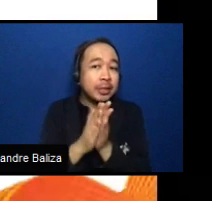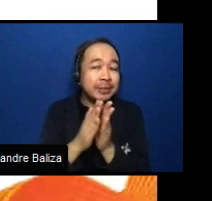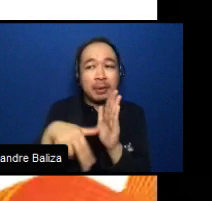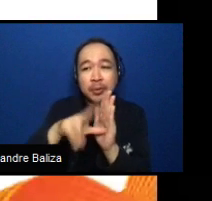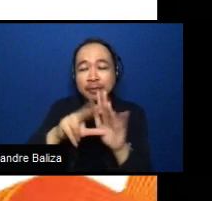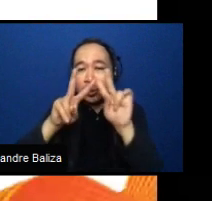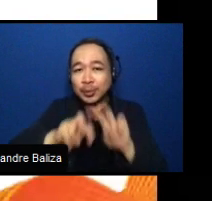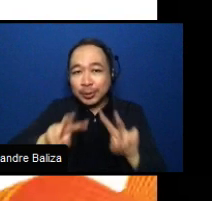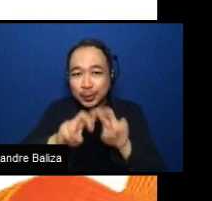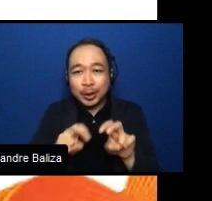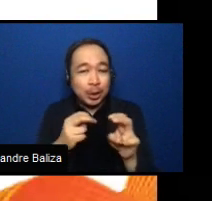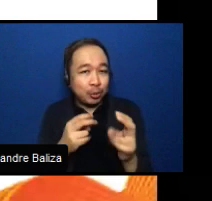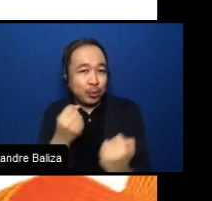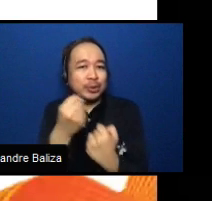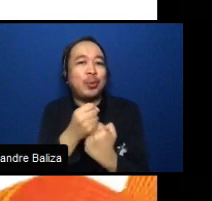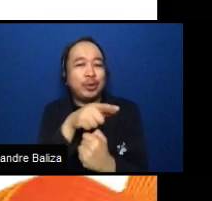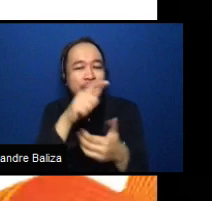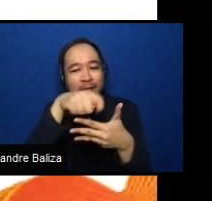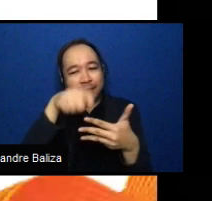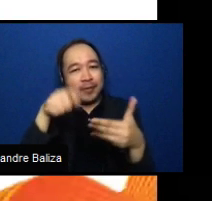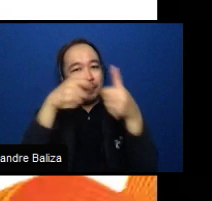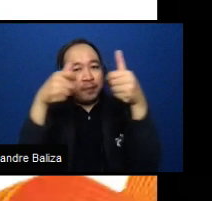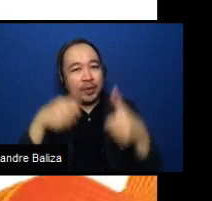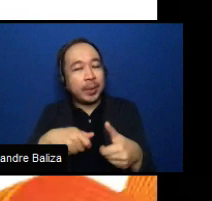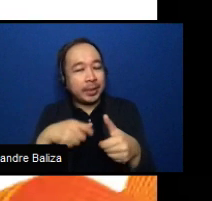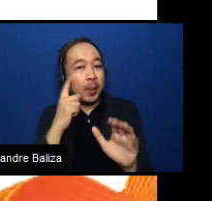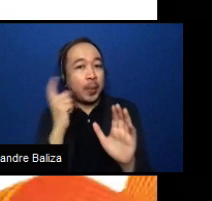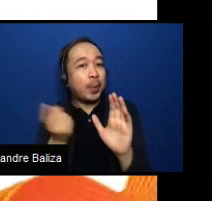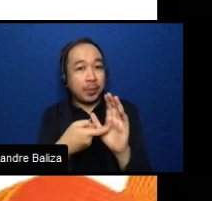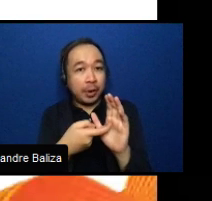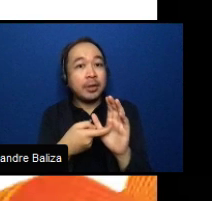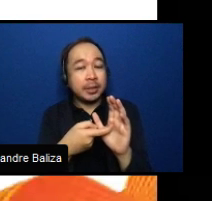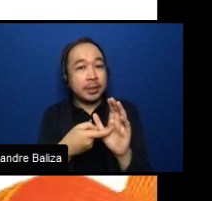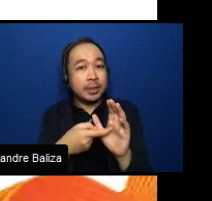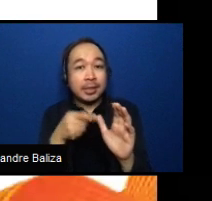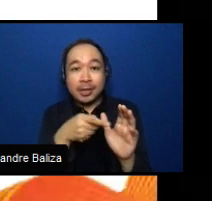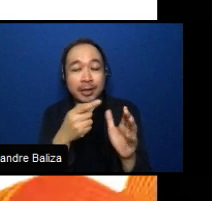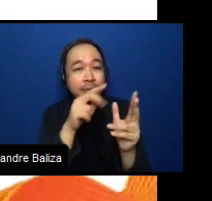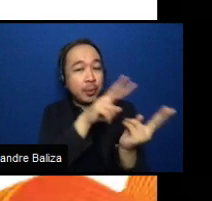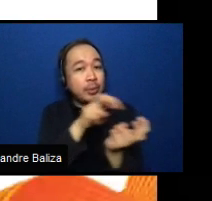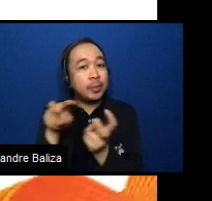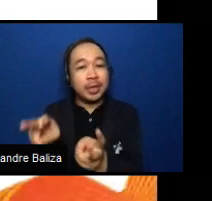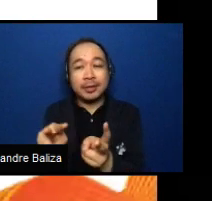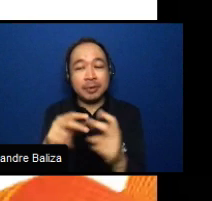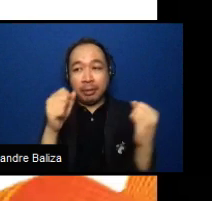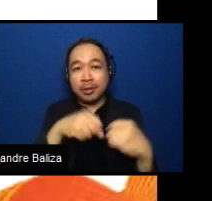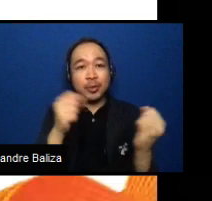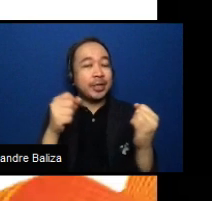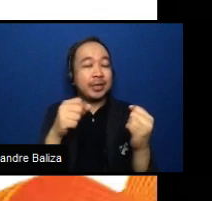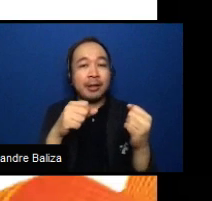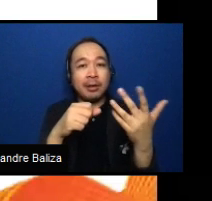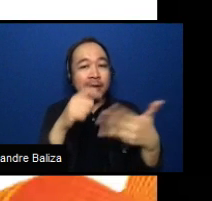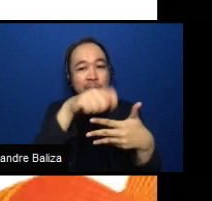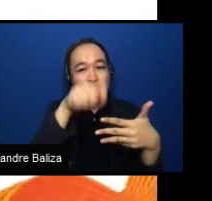this indicator framework, noting the fact that it is drawn from agreed indicator frameworks and it